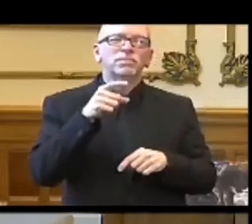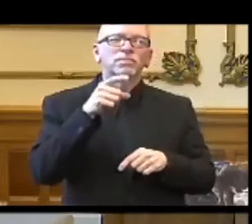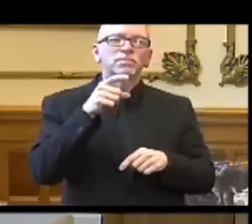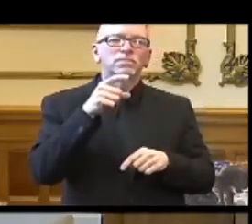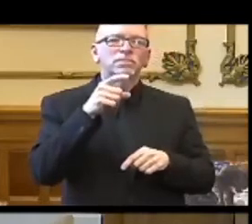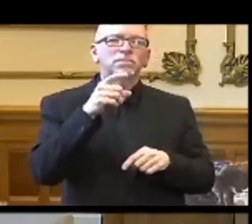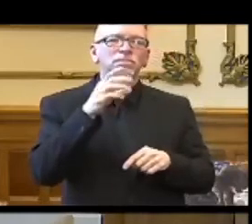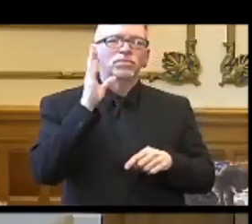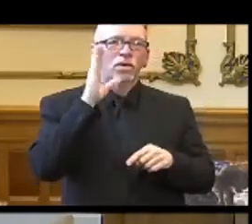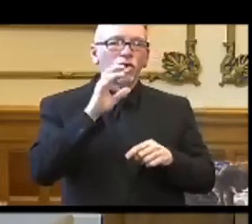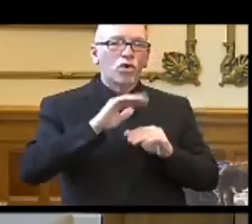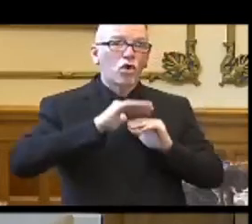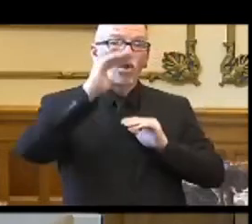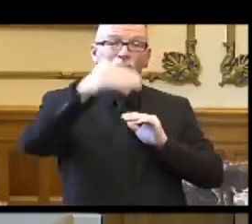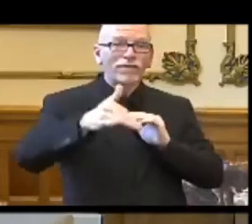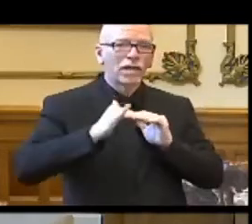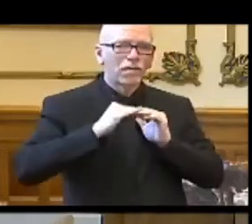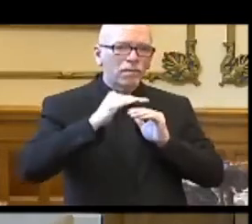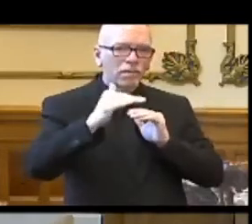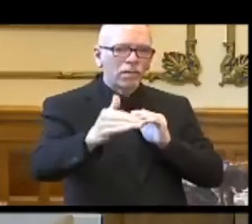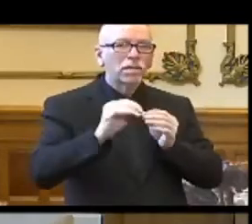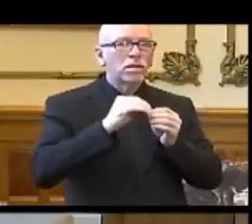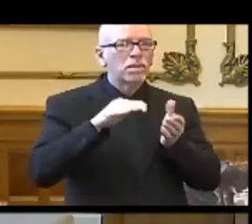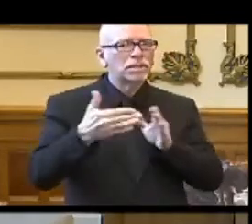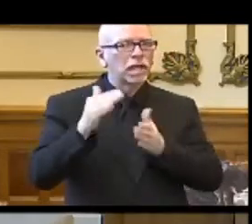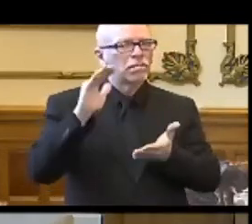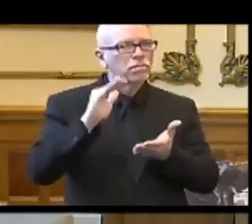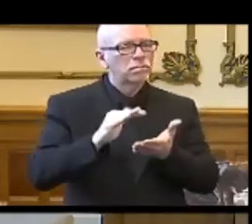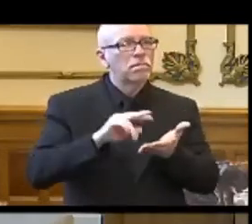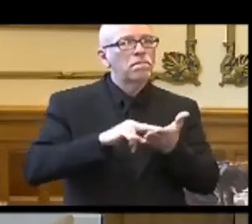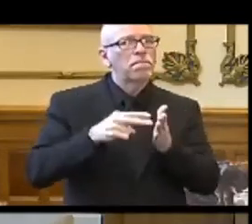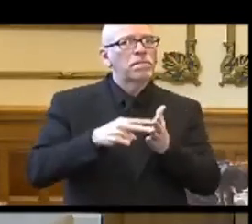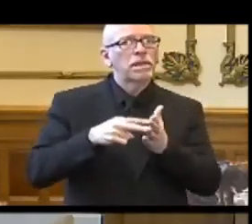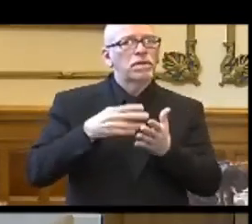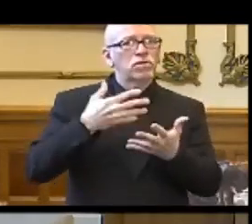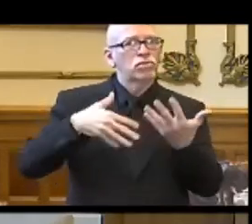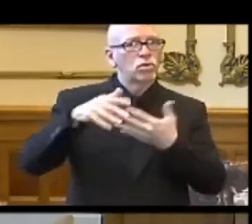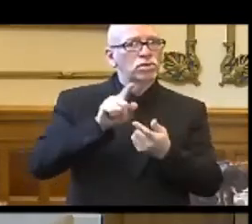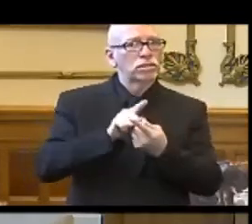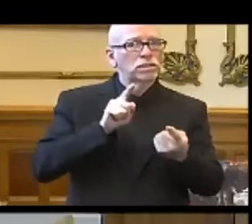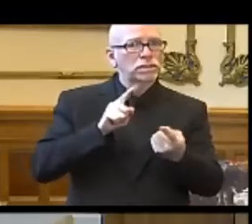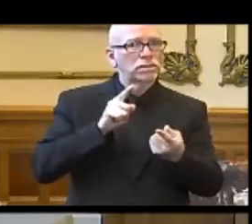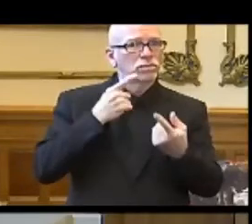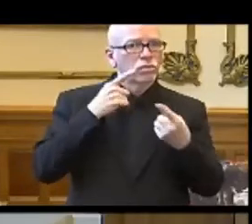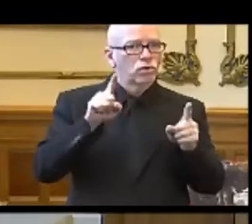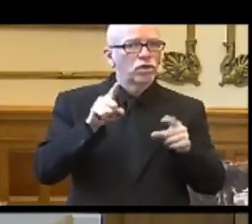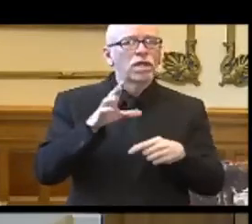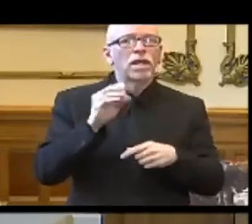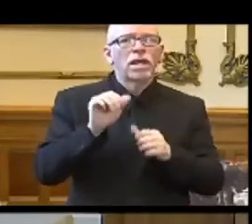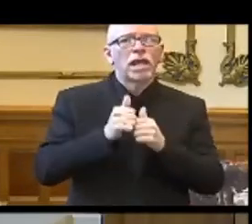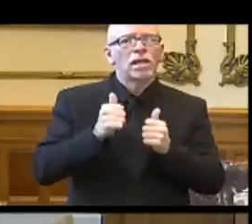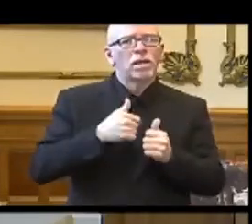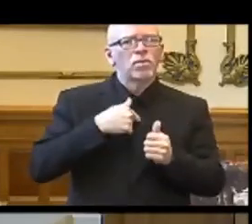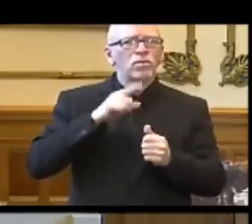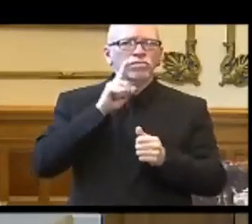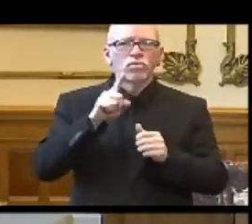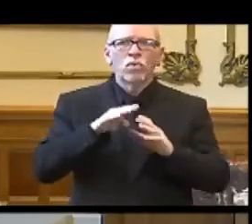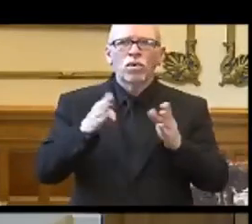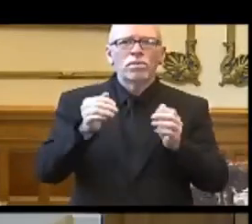flattening and the numbers of deaths start to go down, doesn't it mean the social distancing measures are working? And how can we truly